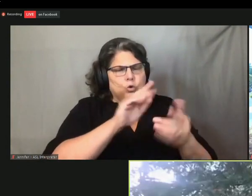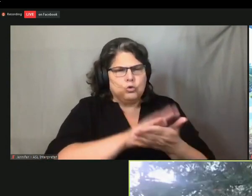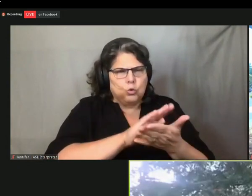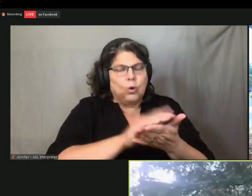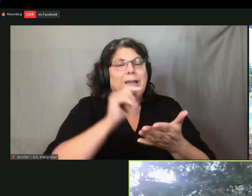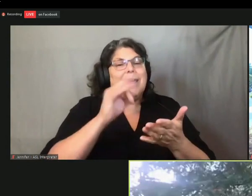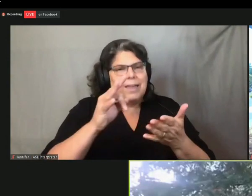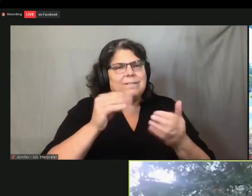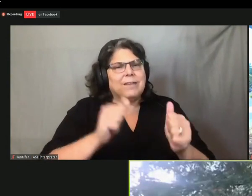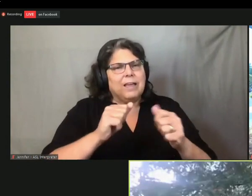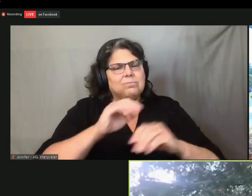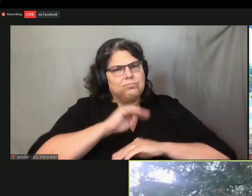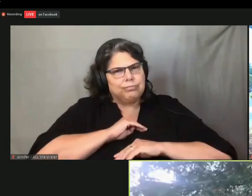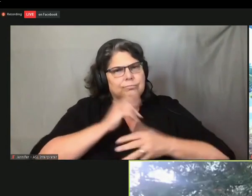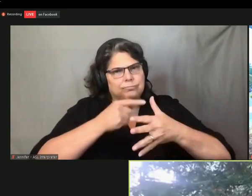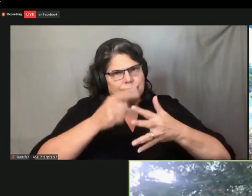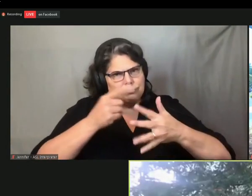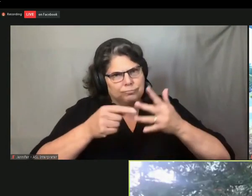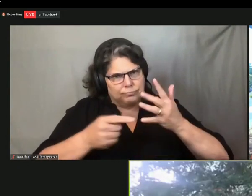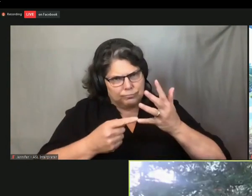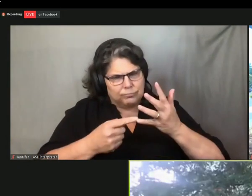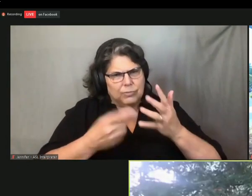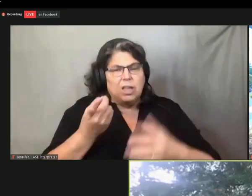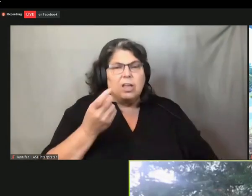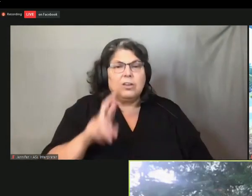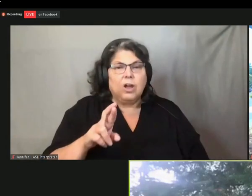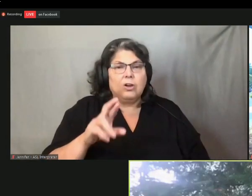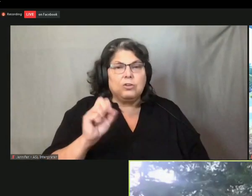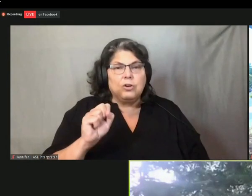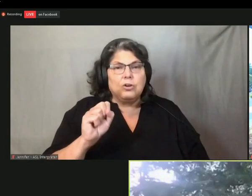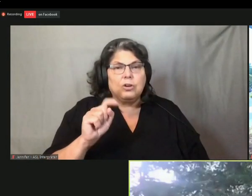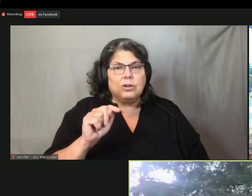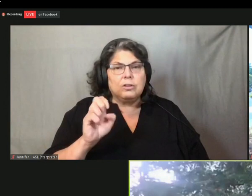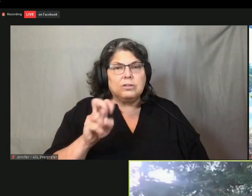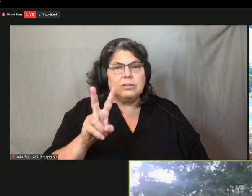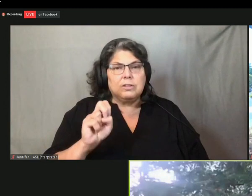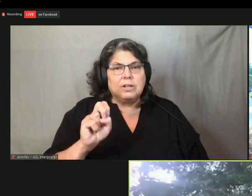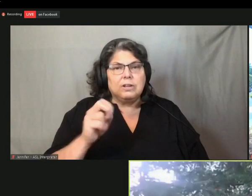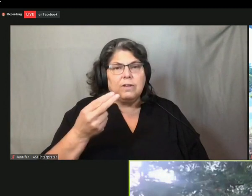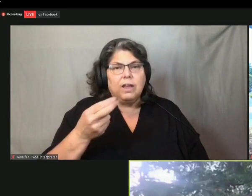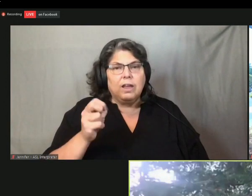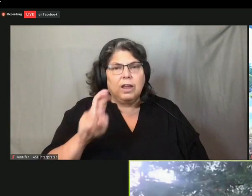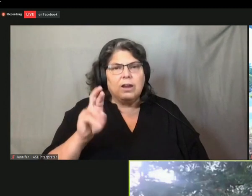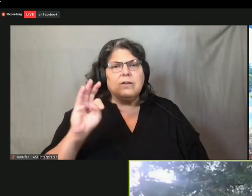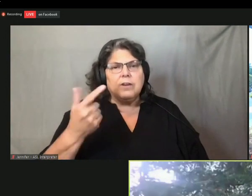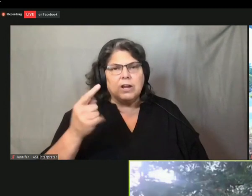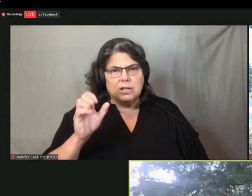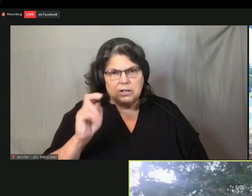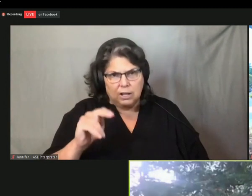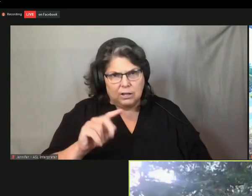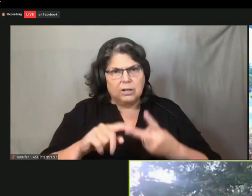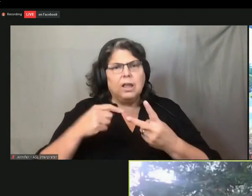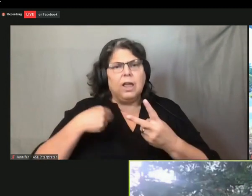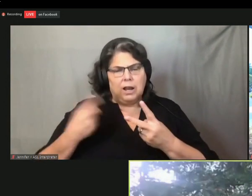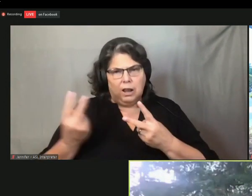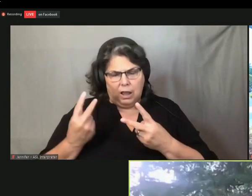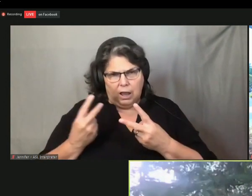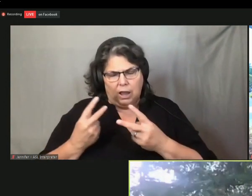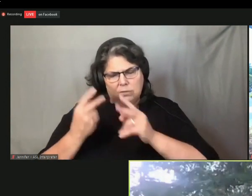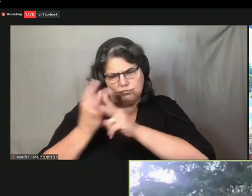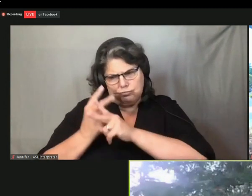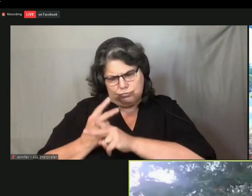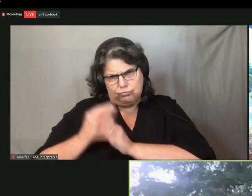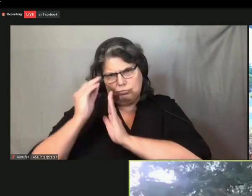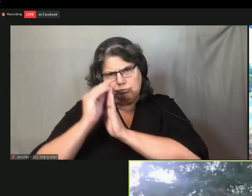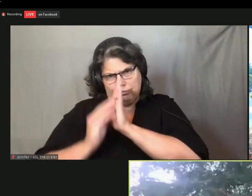out in a letter that Dr. Steve Harrington, Sonoma County's superintendent of schools, and I sent out to all schools on